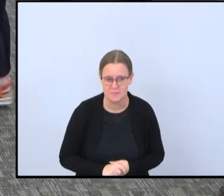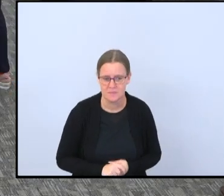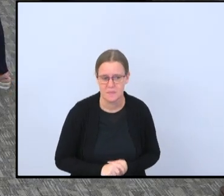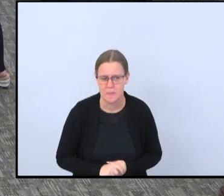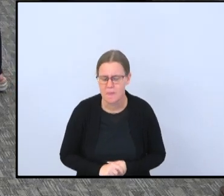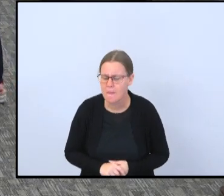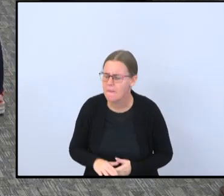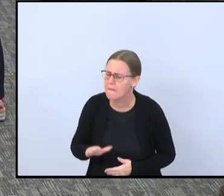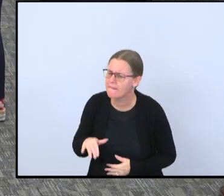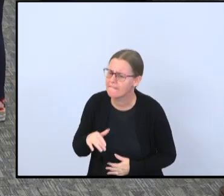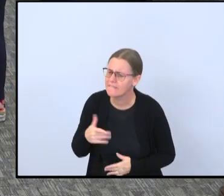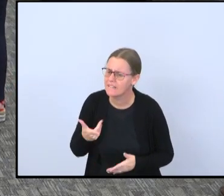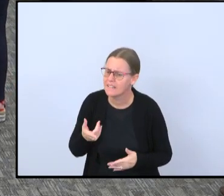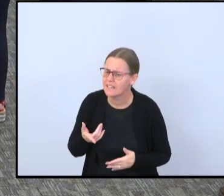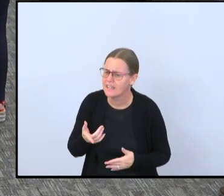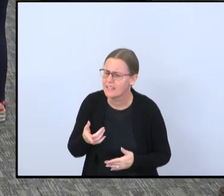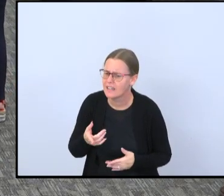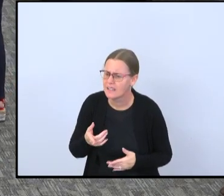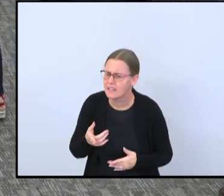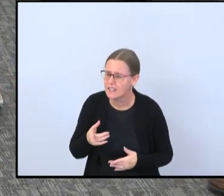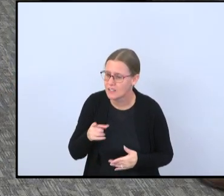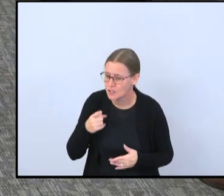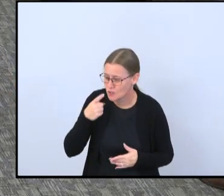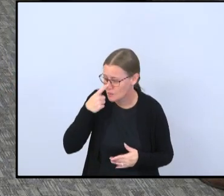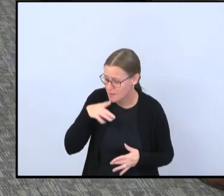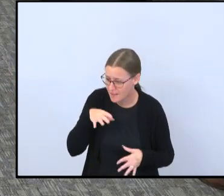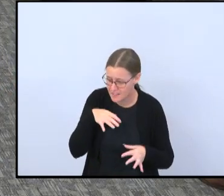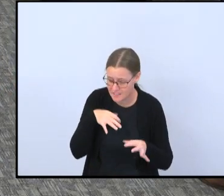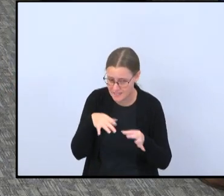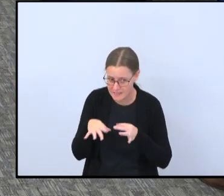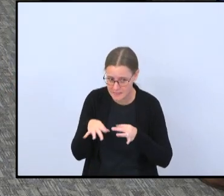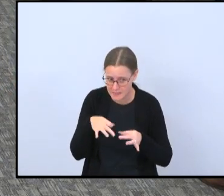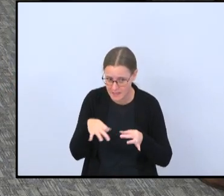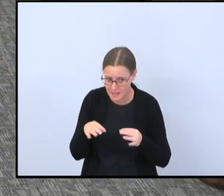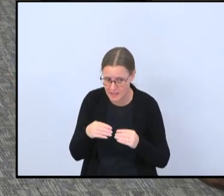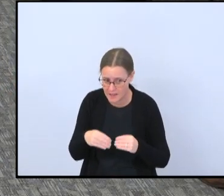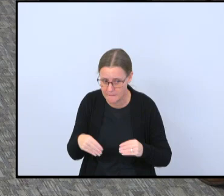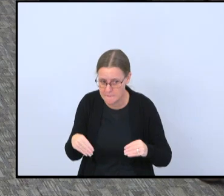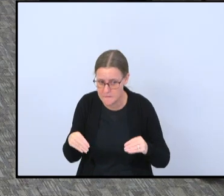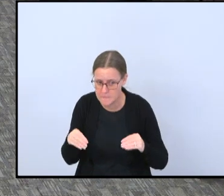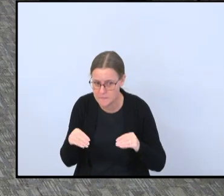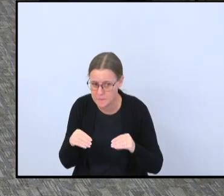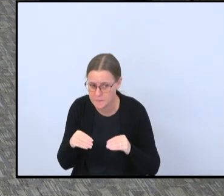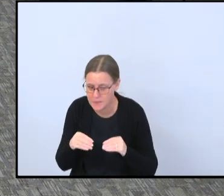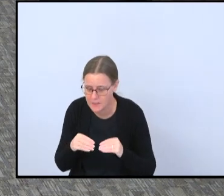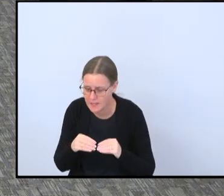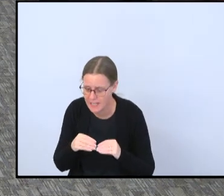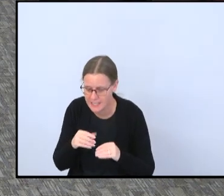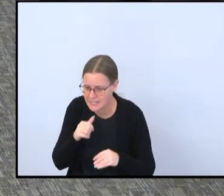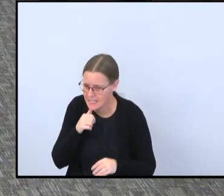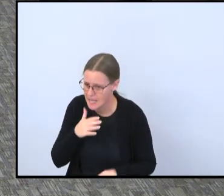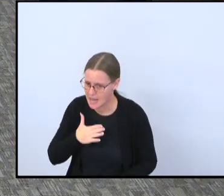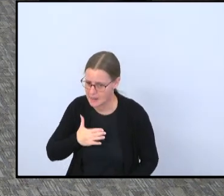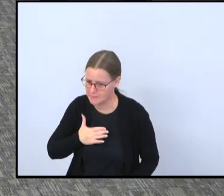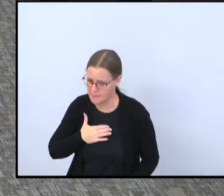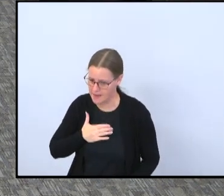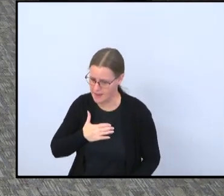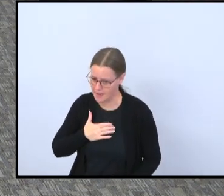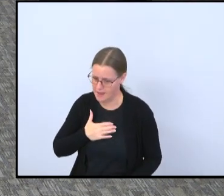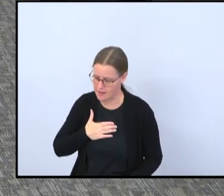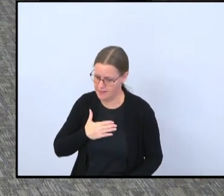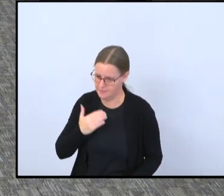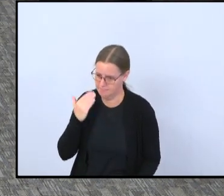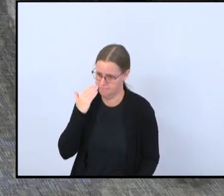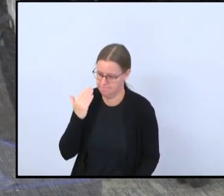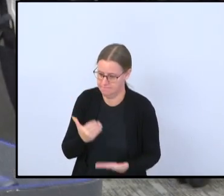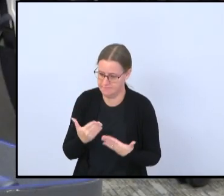Could I get some explanation, please? This is not in my wheelhouse. When we're talking